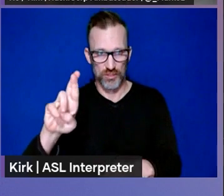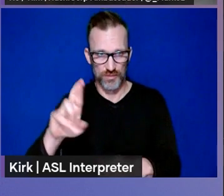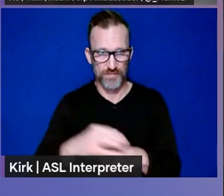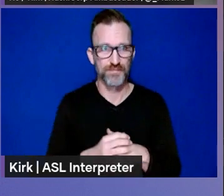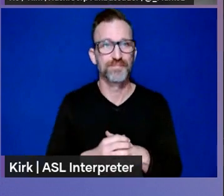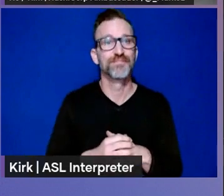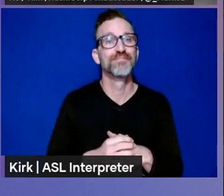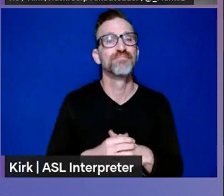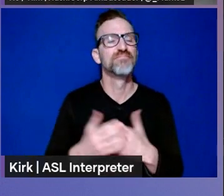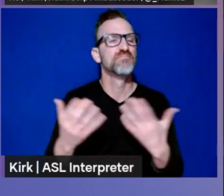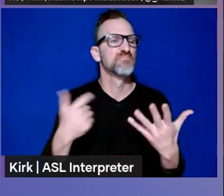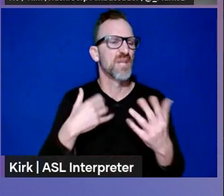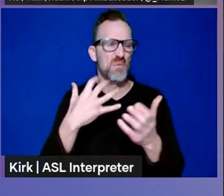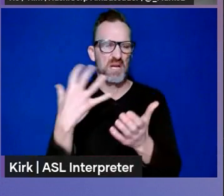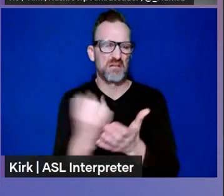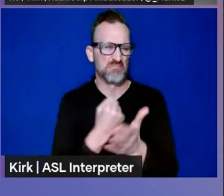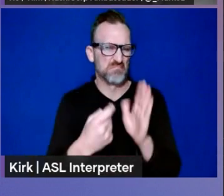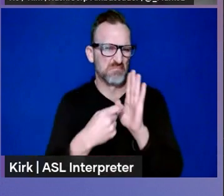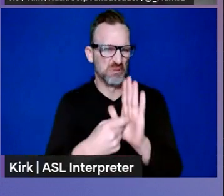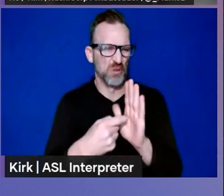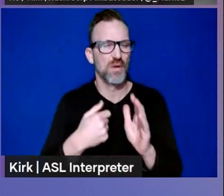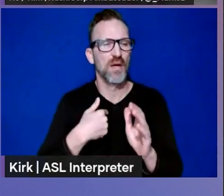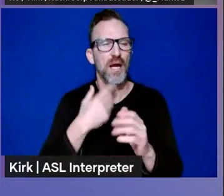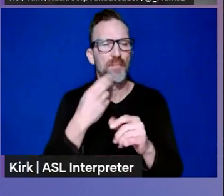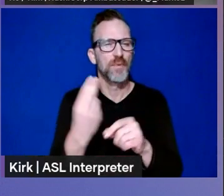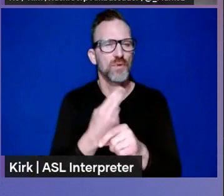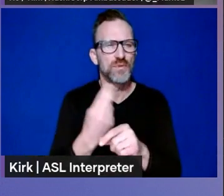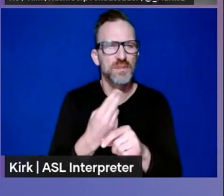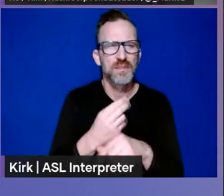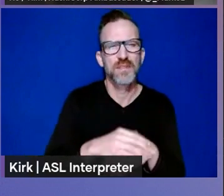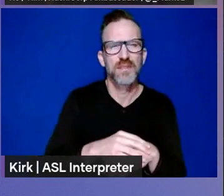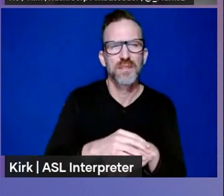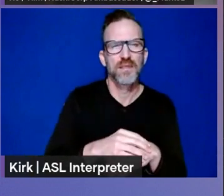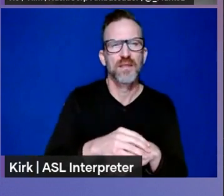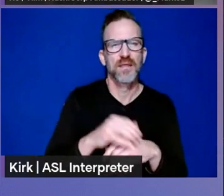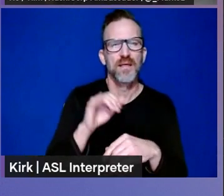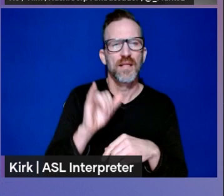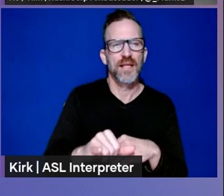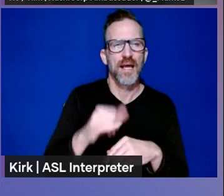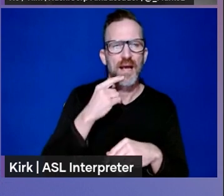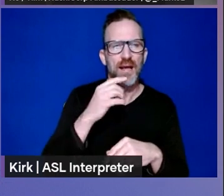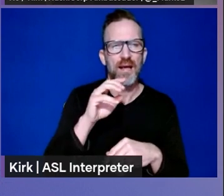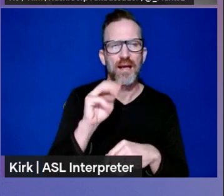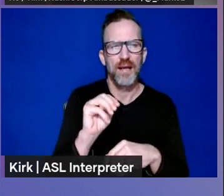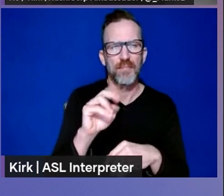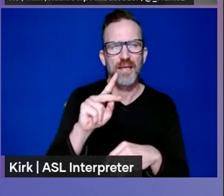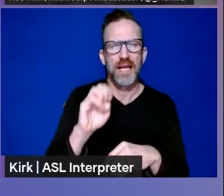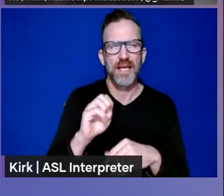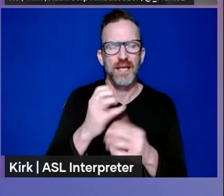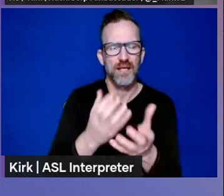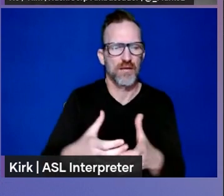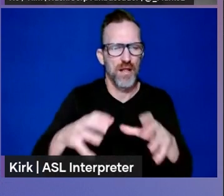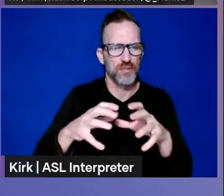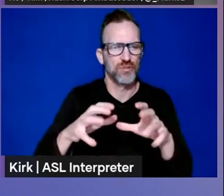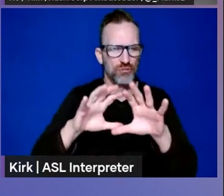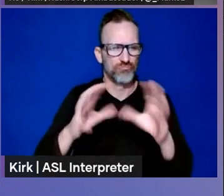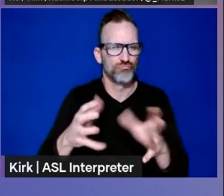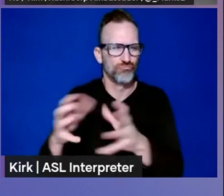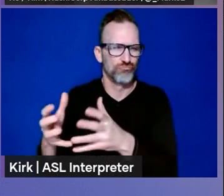just to show you, I'm actually running a vanilla empty EKS cluster in AWS environment. And it's a